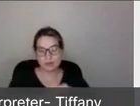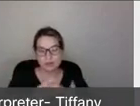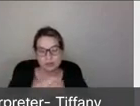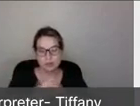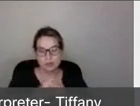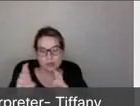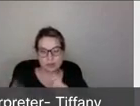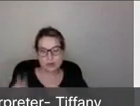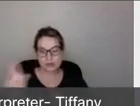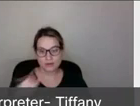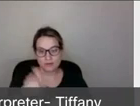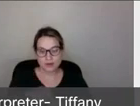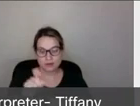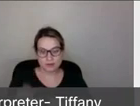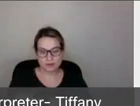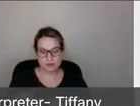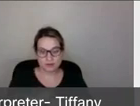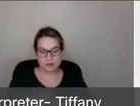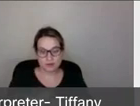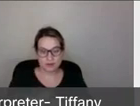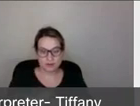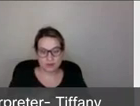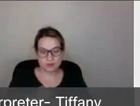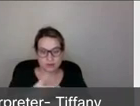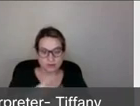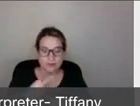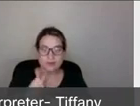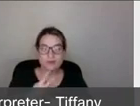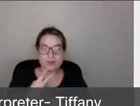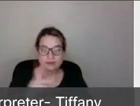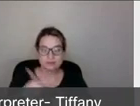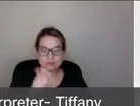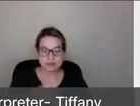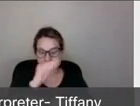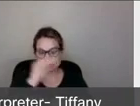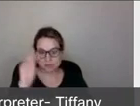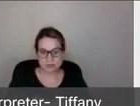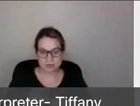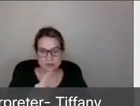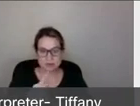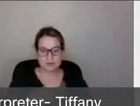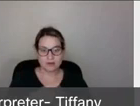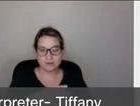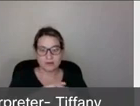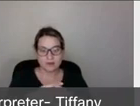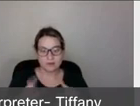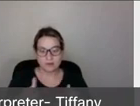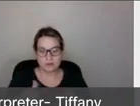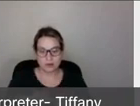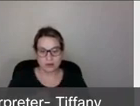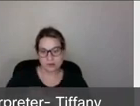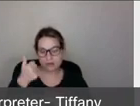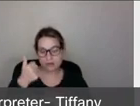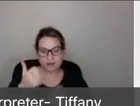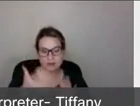to our specific needs, or amplify the voices of the significant percentage of Indigenous people in our region. These maps eliminate the need to